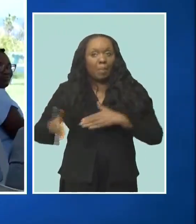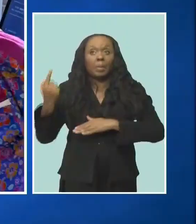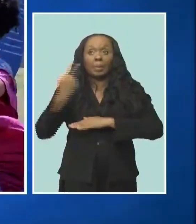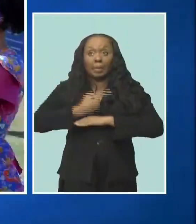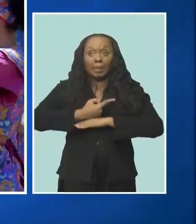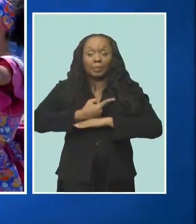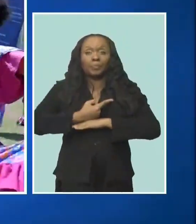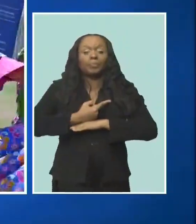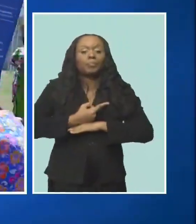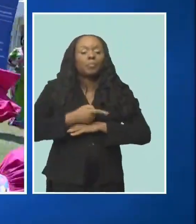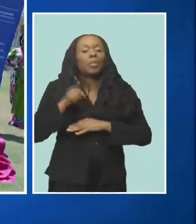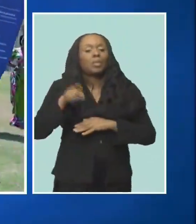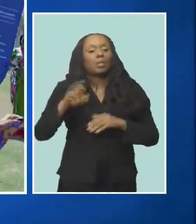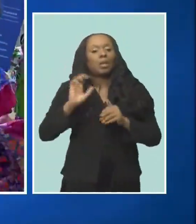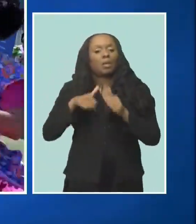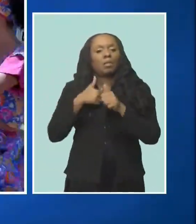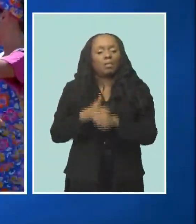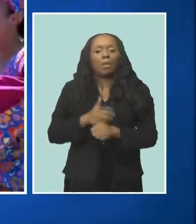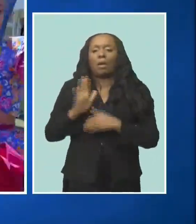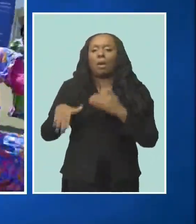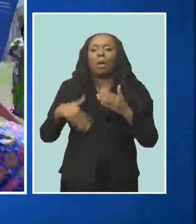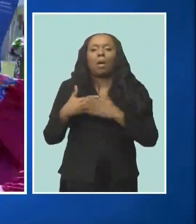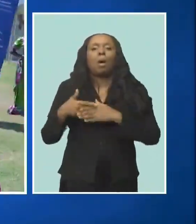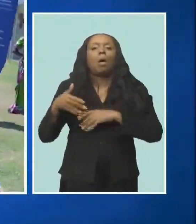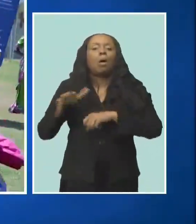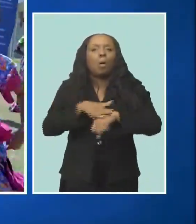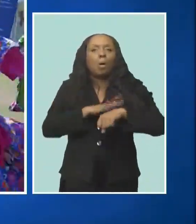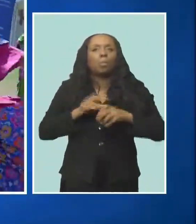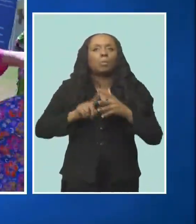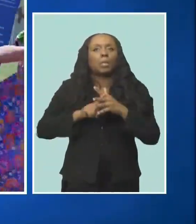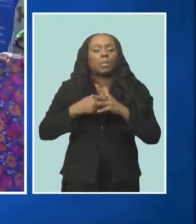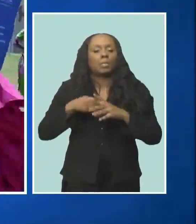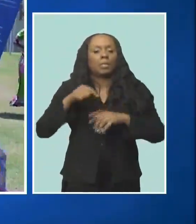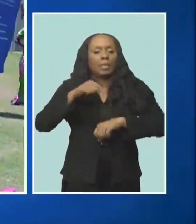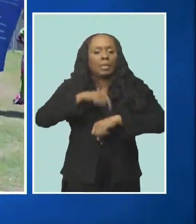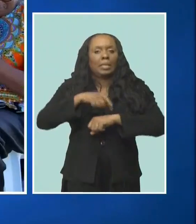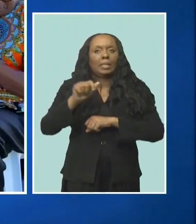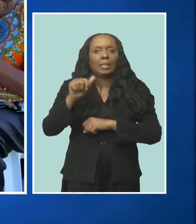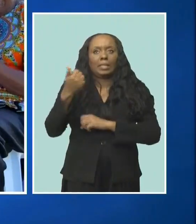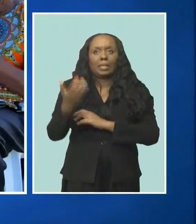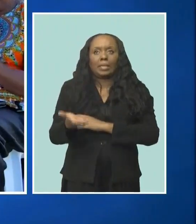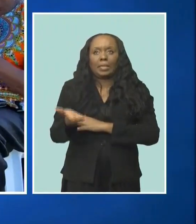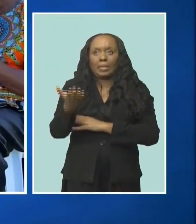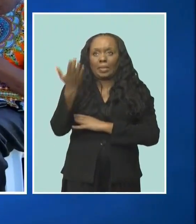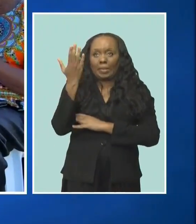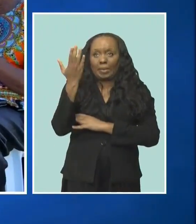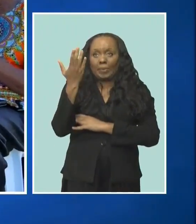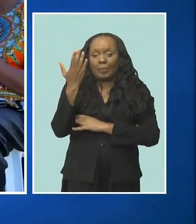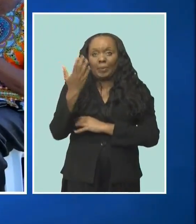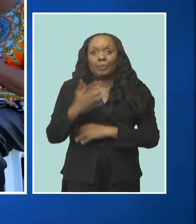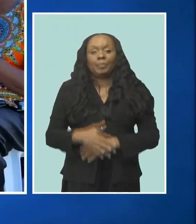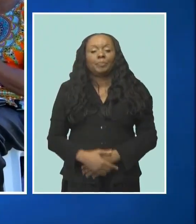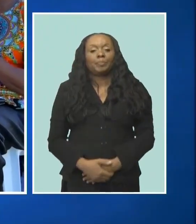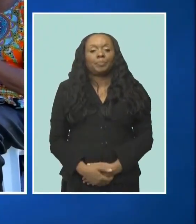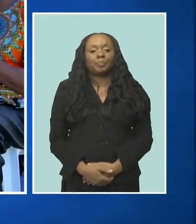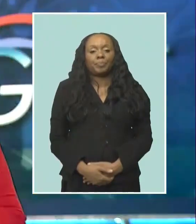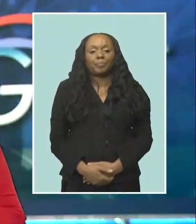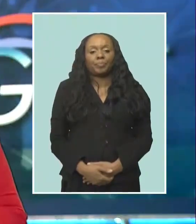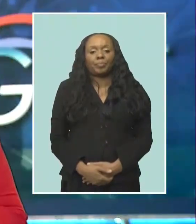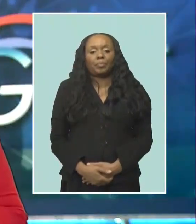being encouraged to follow all signals and protocol beginning at 10 a.m. Sean Farrell, CBC